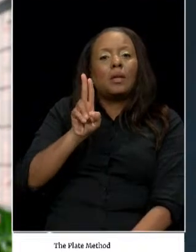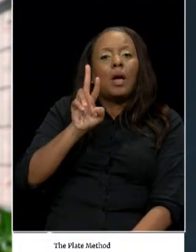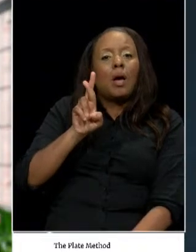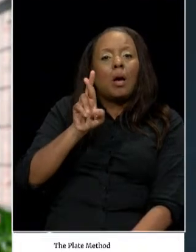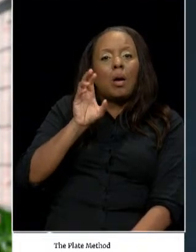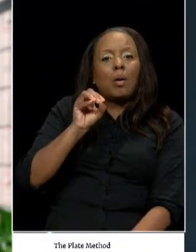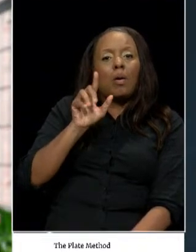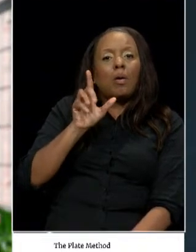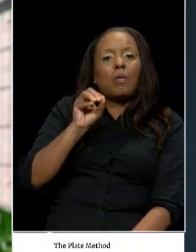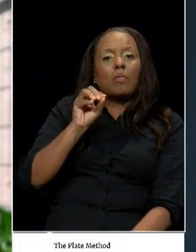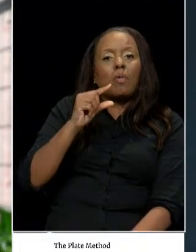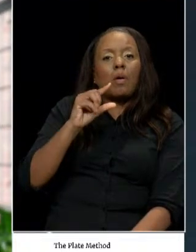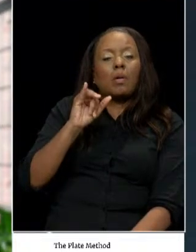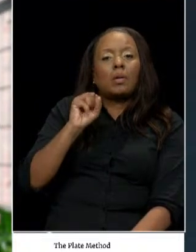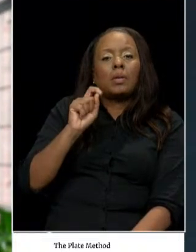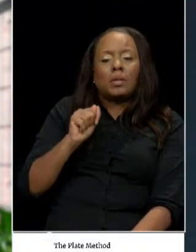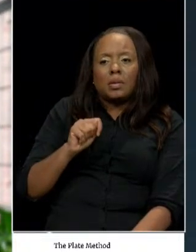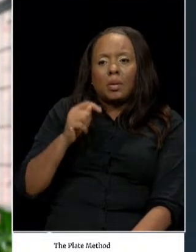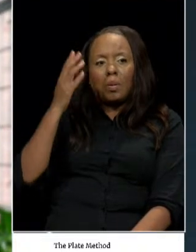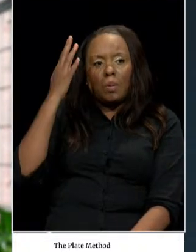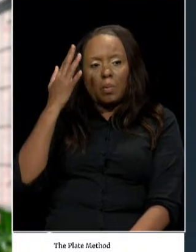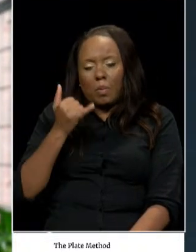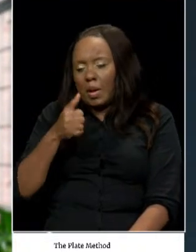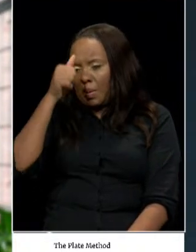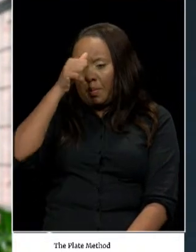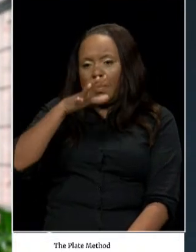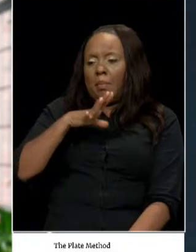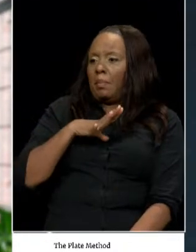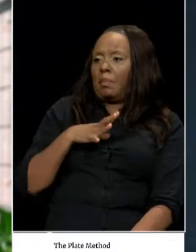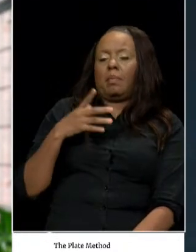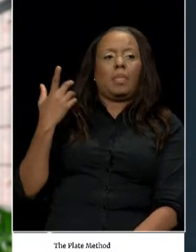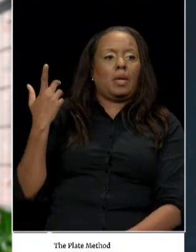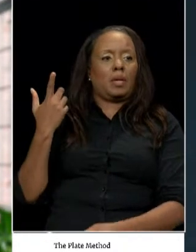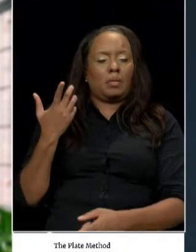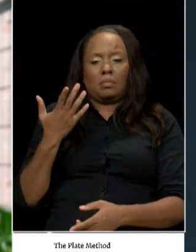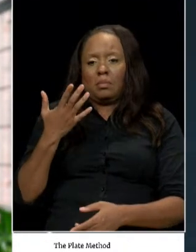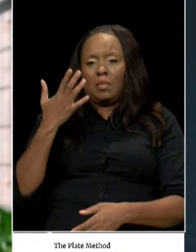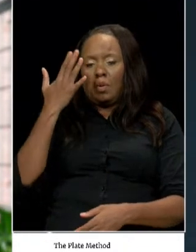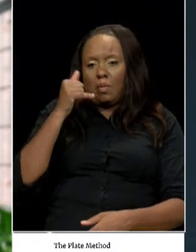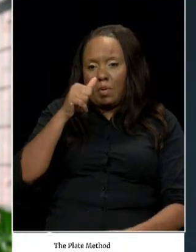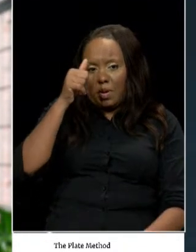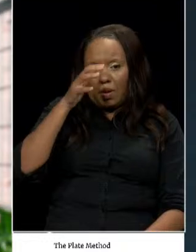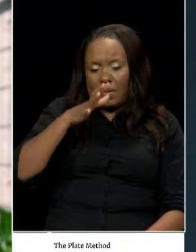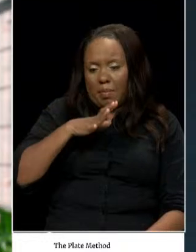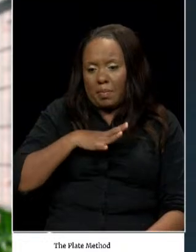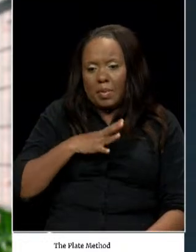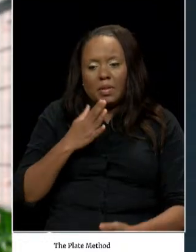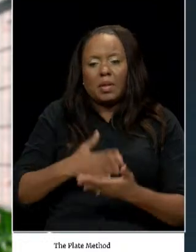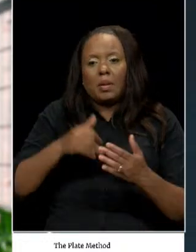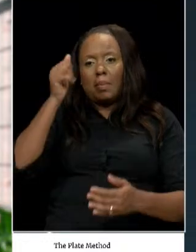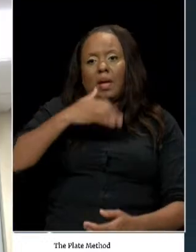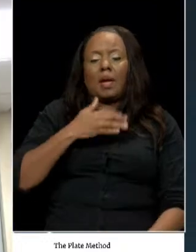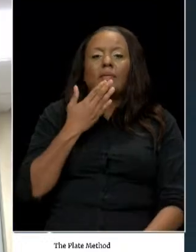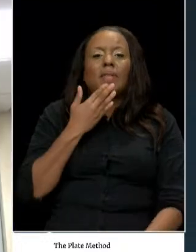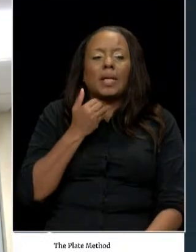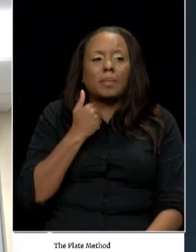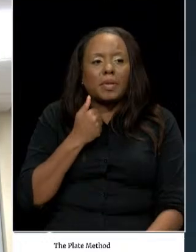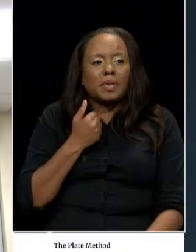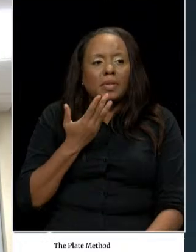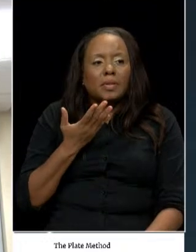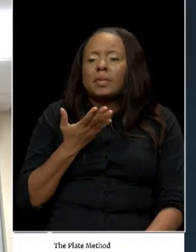that influence this kind of condition coming out of a person suffering from diabetes. What causes